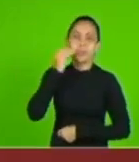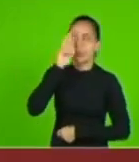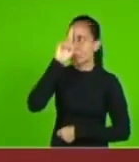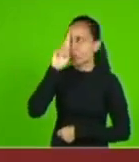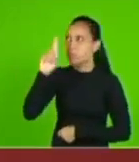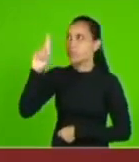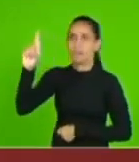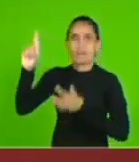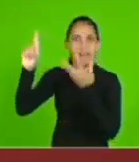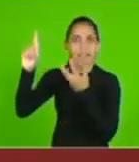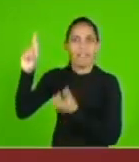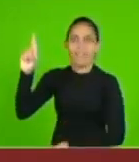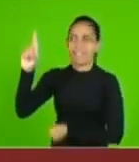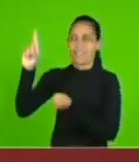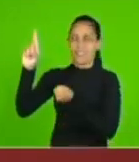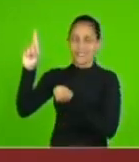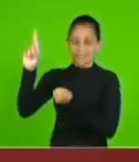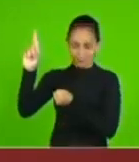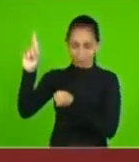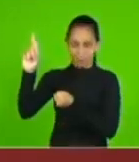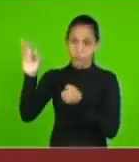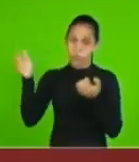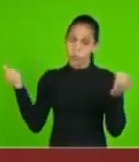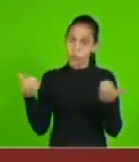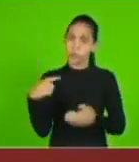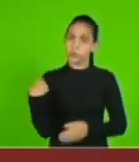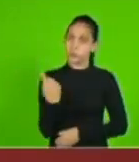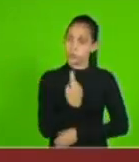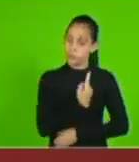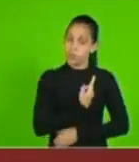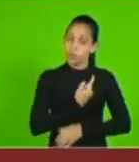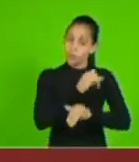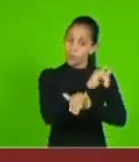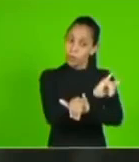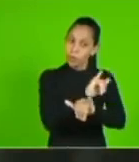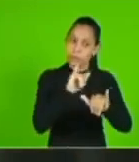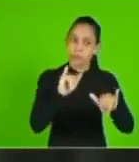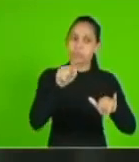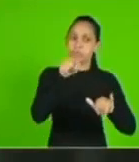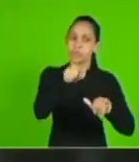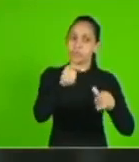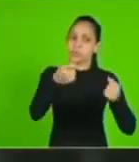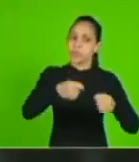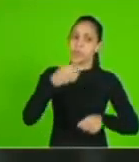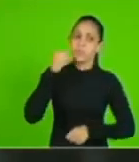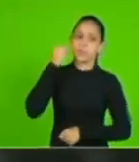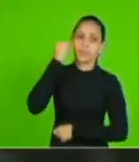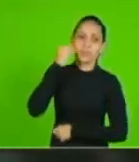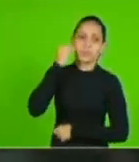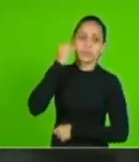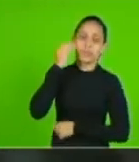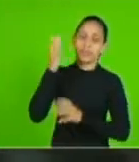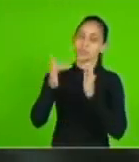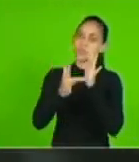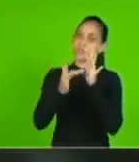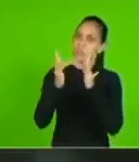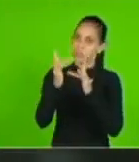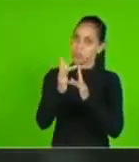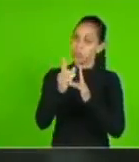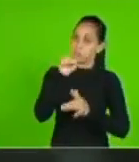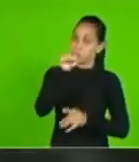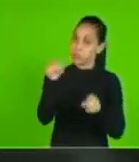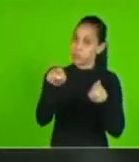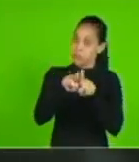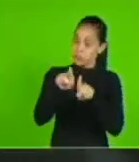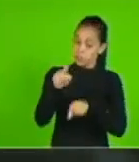And our prayer as a church is this, that you may have an experience with Jesus and that you may be living